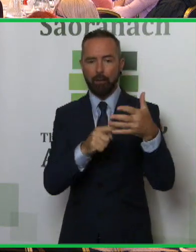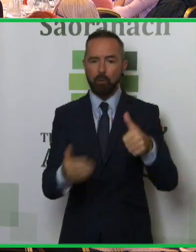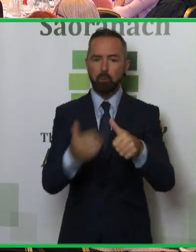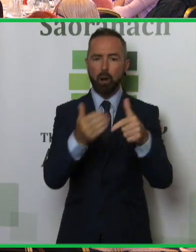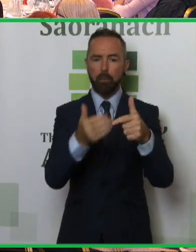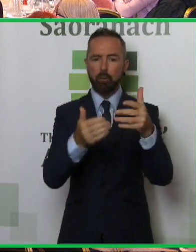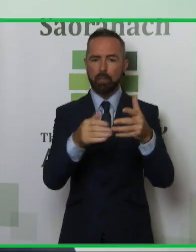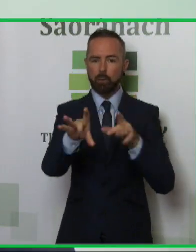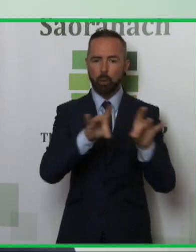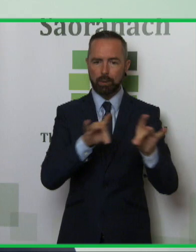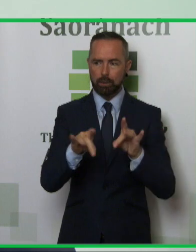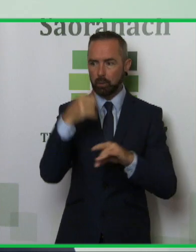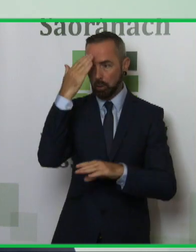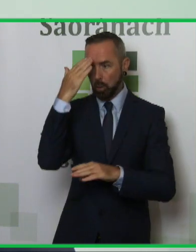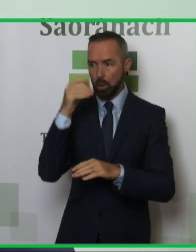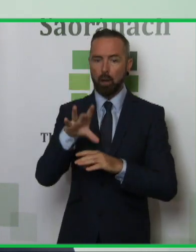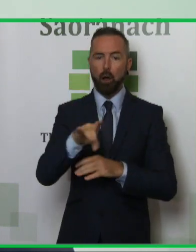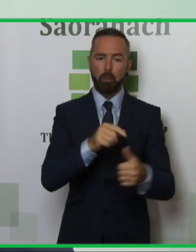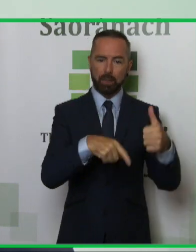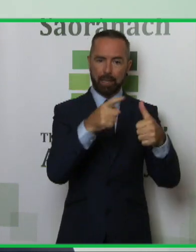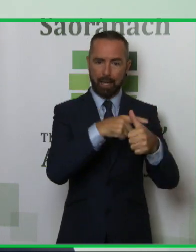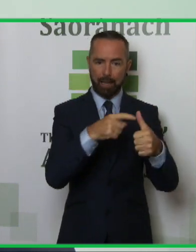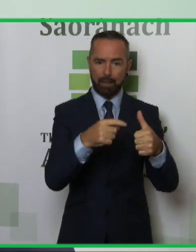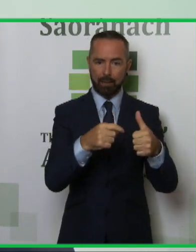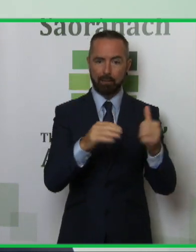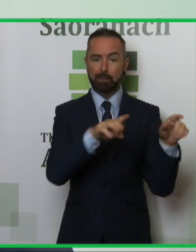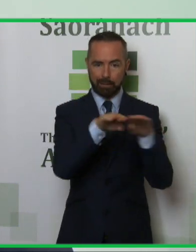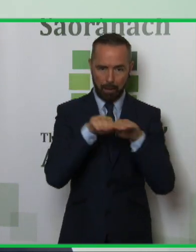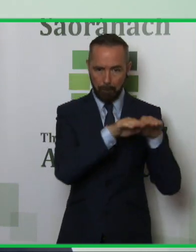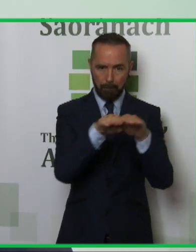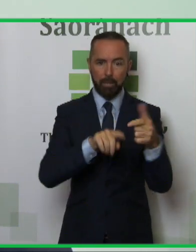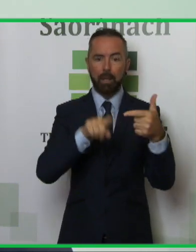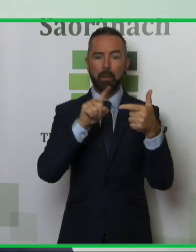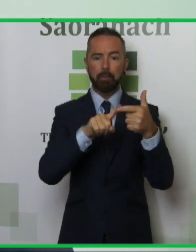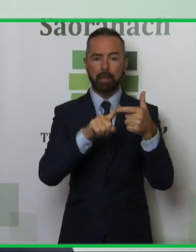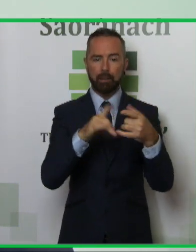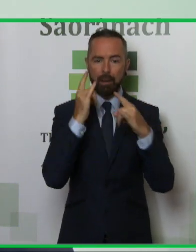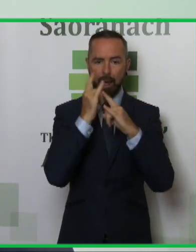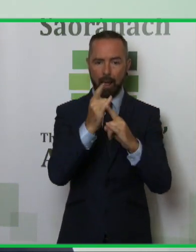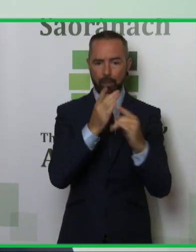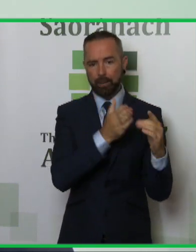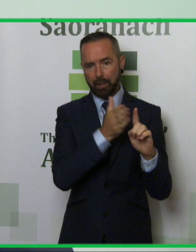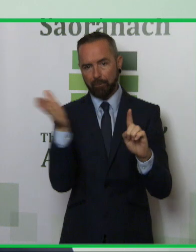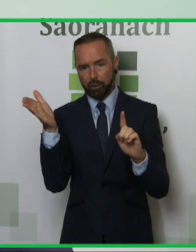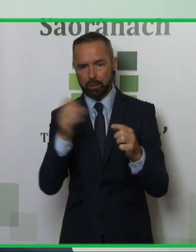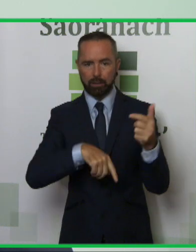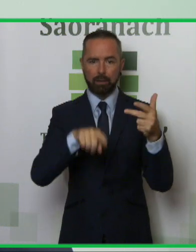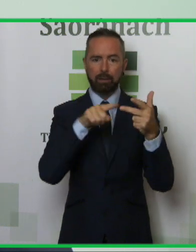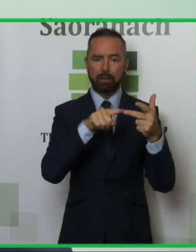as you know, are option A, the status quo, option B, health diversion, option